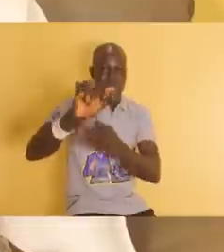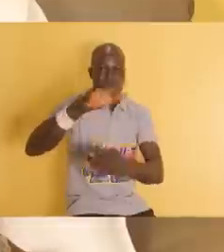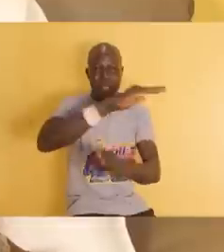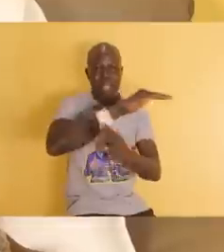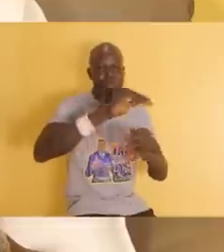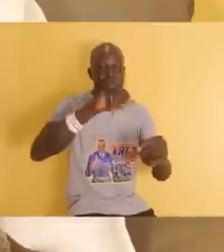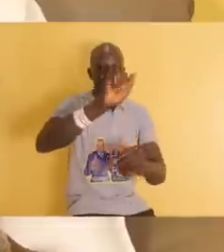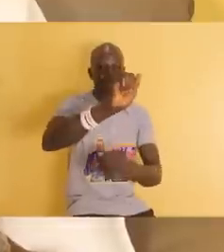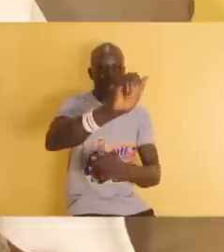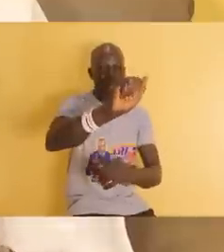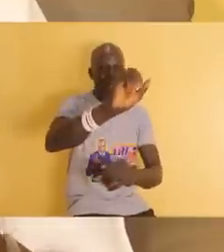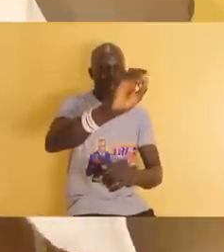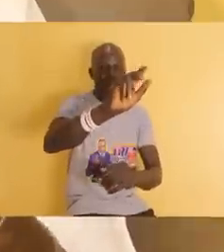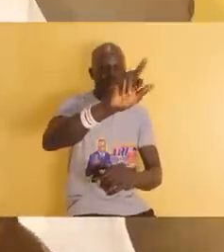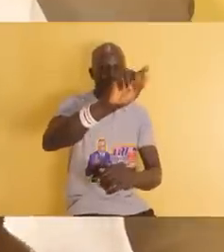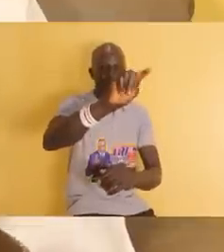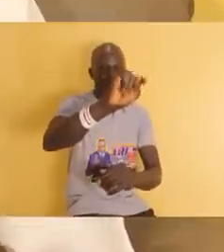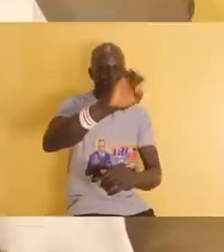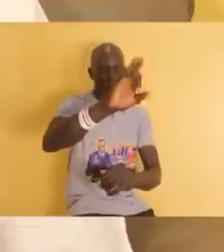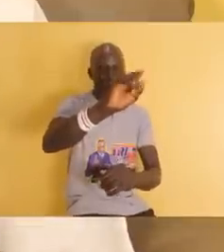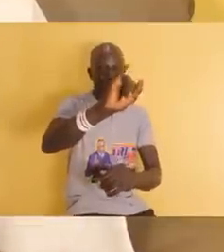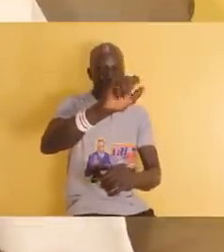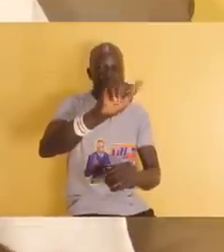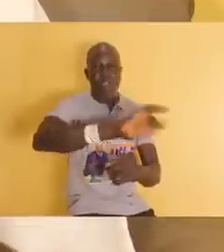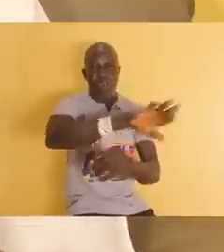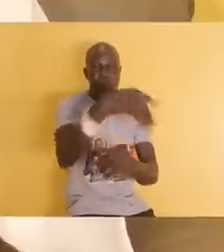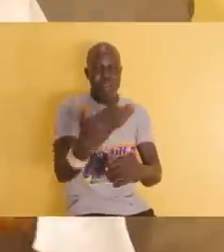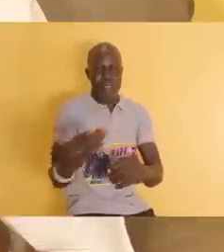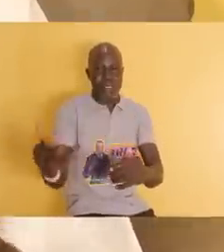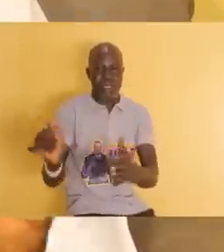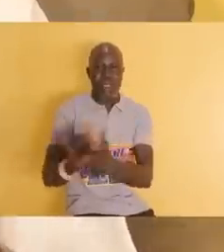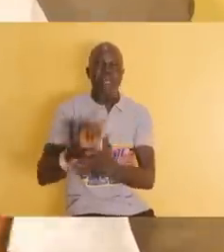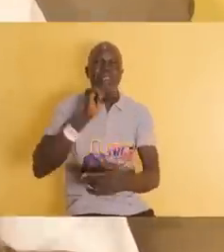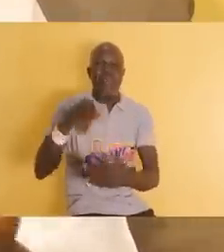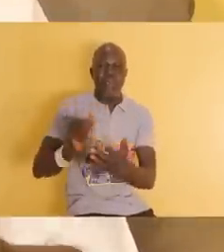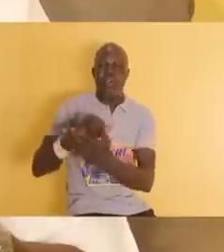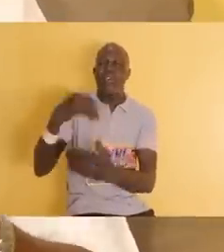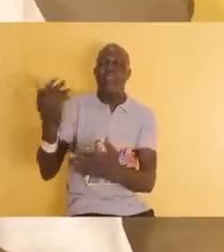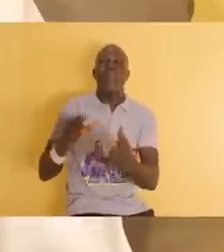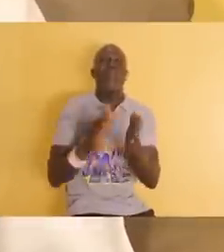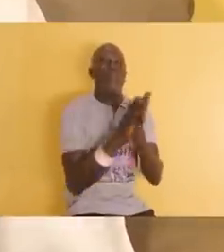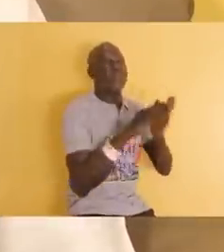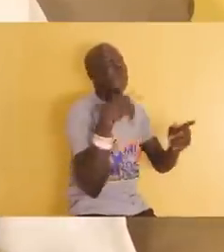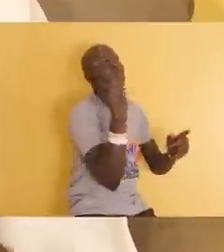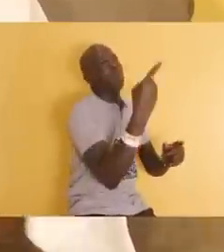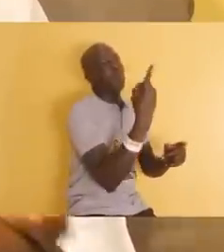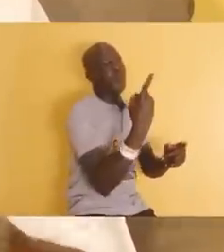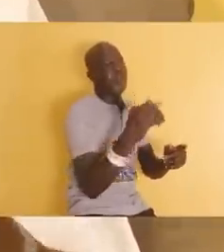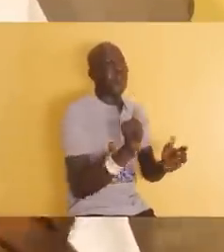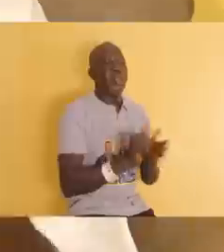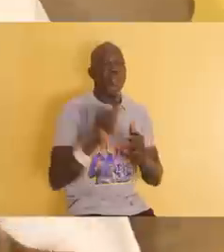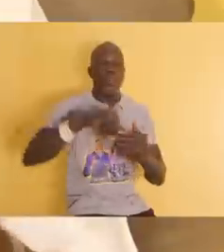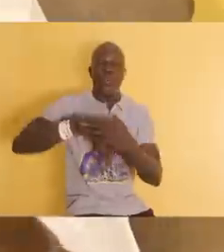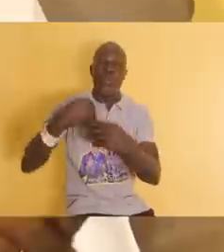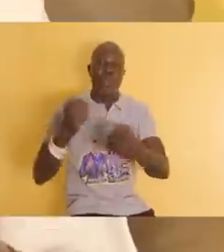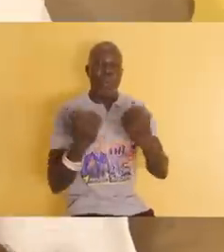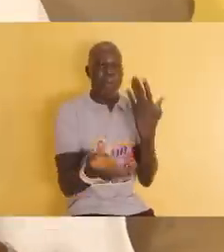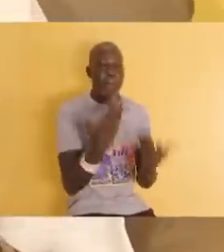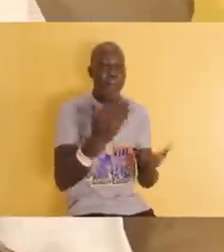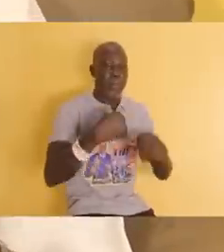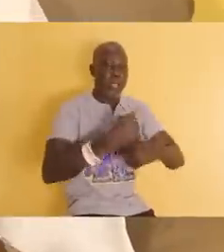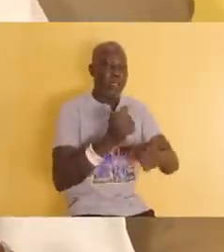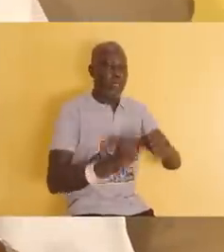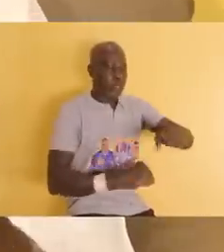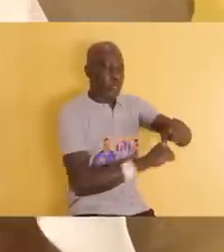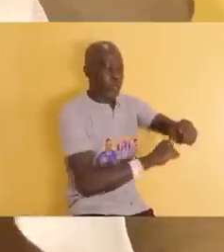And they need artificial. Àwọn nǹkan wọ̀nyí all those things kì í sọ̀rọ̀ ká máa gbàdúrà. only prayer. We need to support two people.